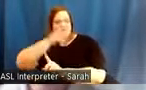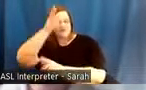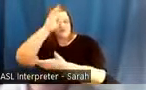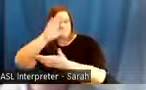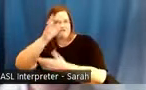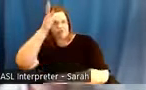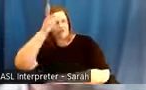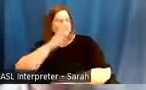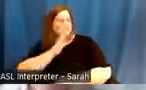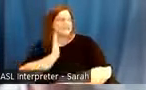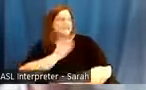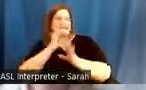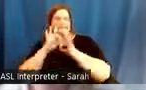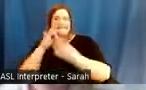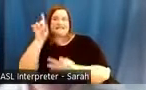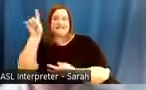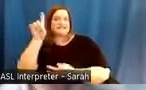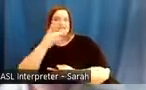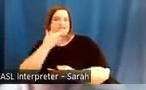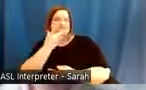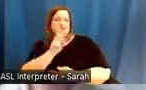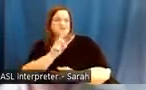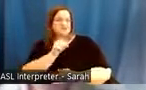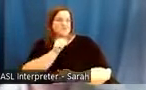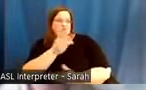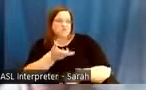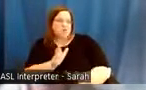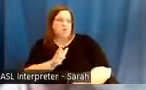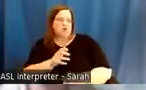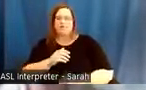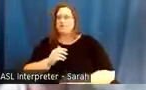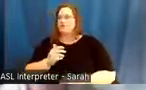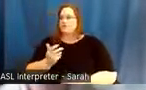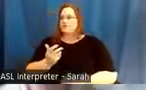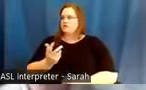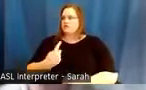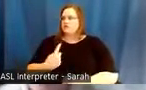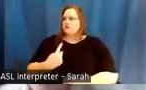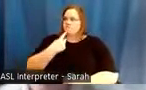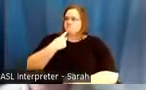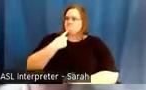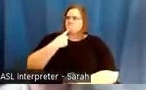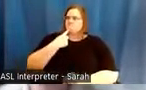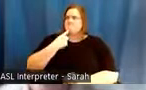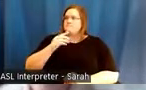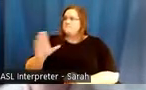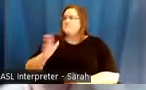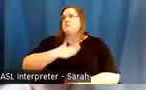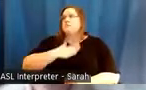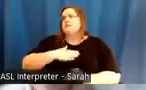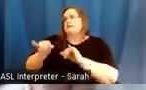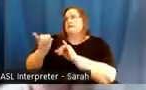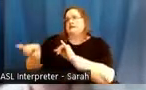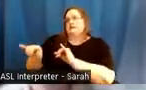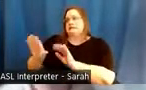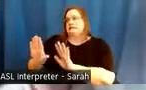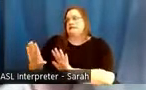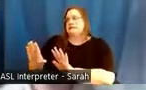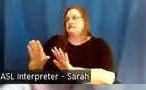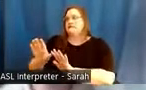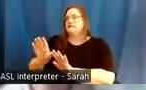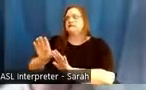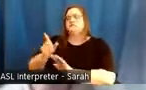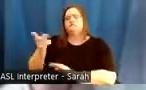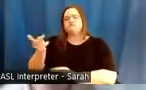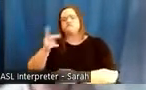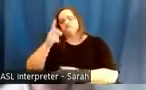like disabled people. We expressed disappointment and asked for them to have him stay. They agreed to